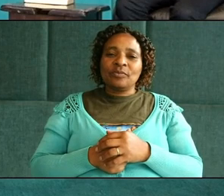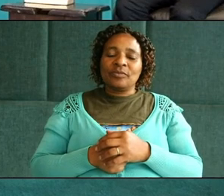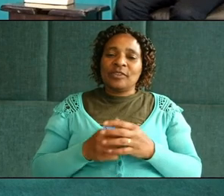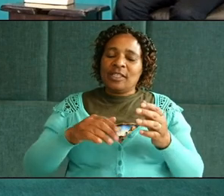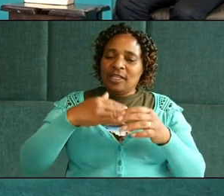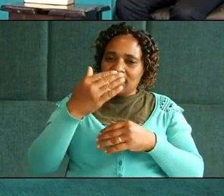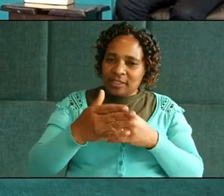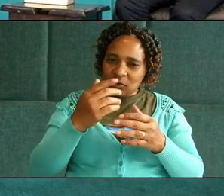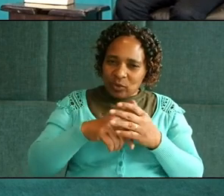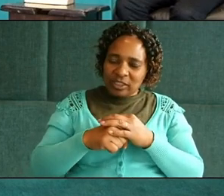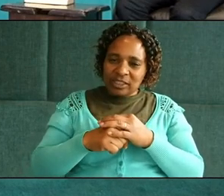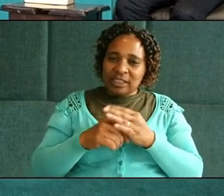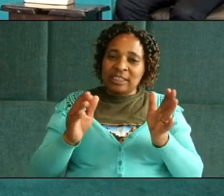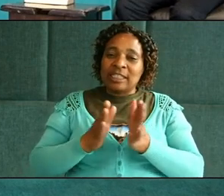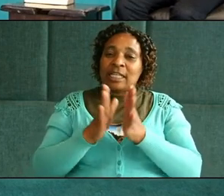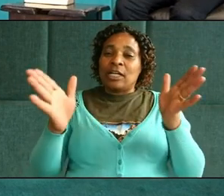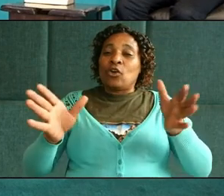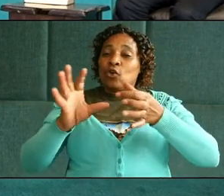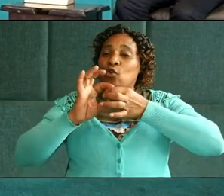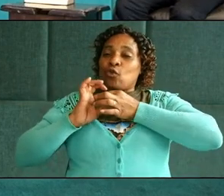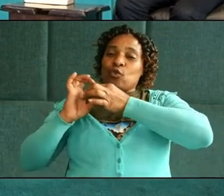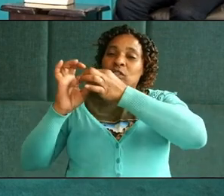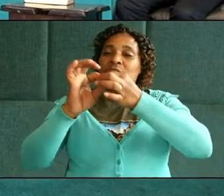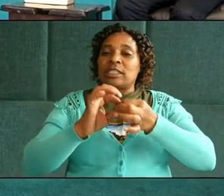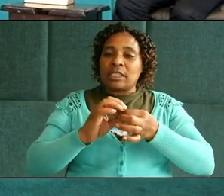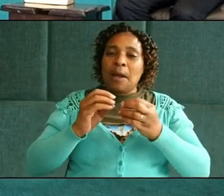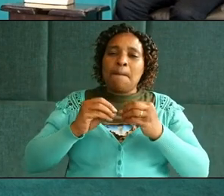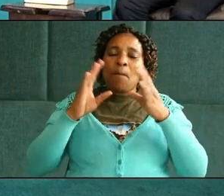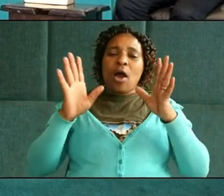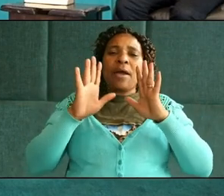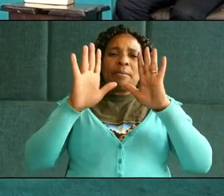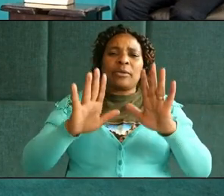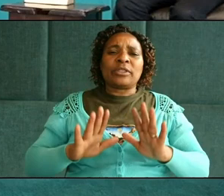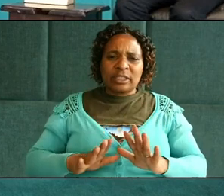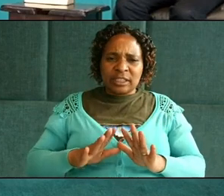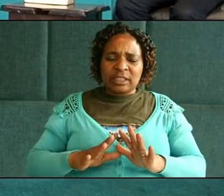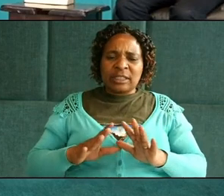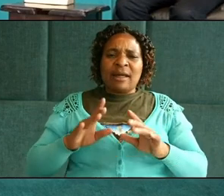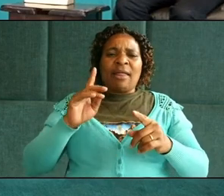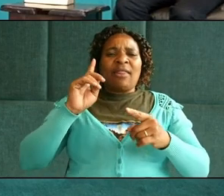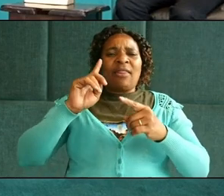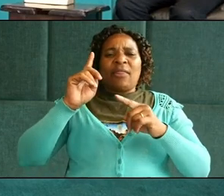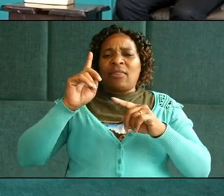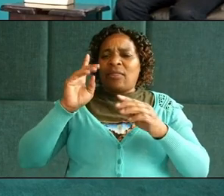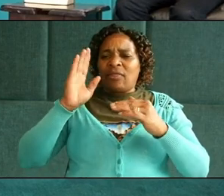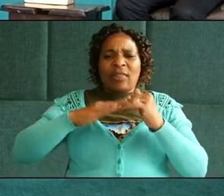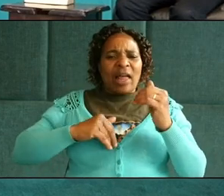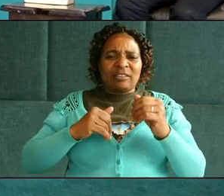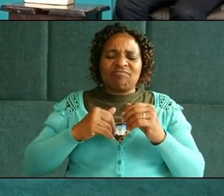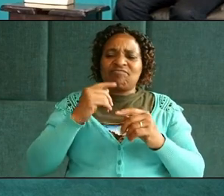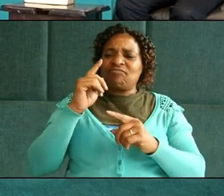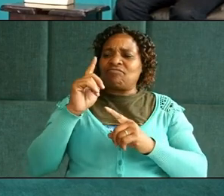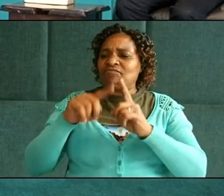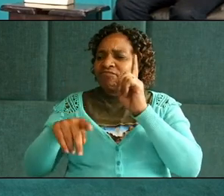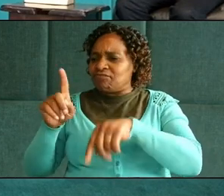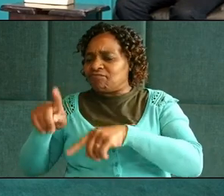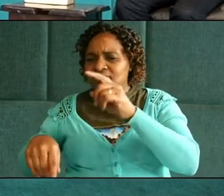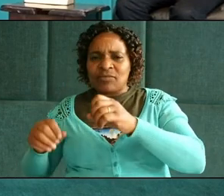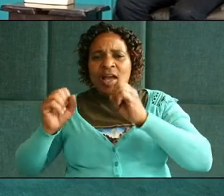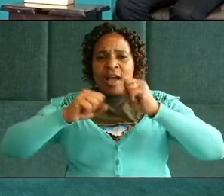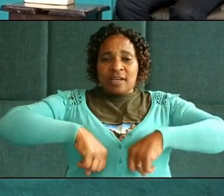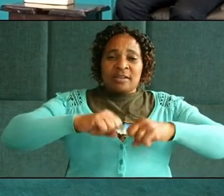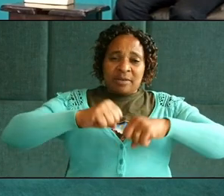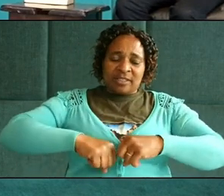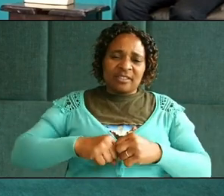The next one is general unity is more important than absolute agreement. Very true. We can never agree